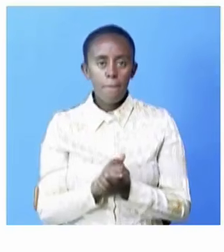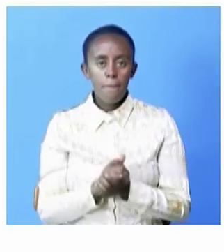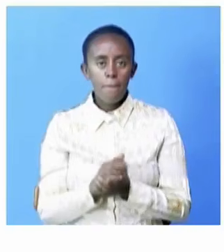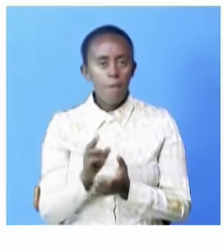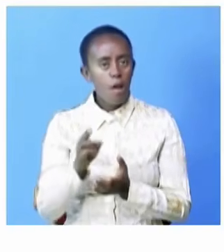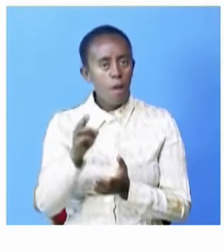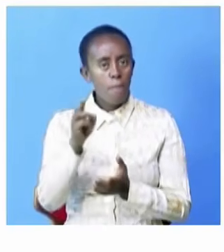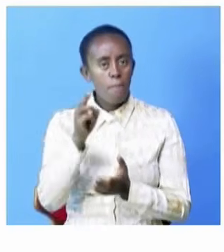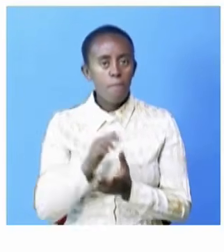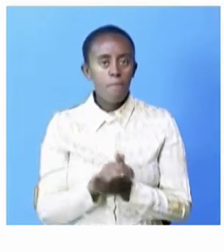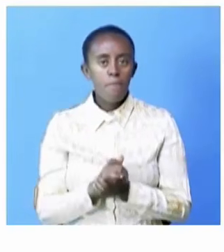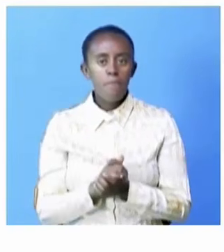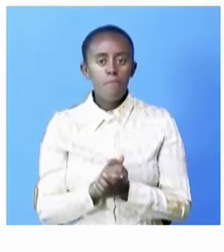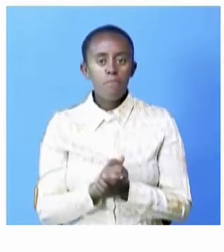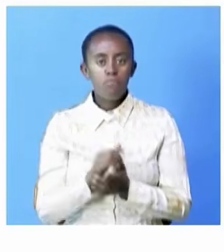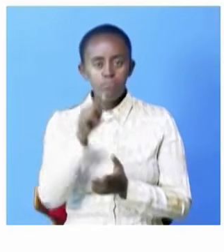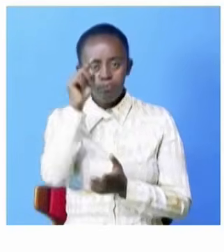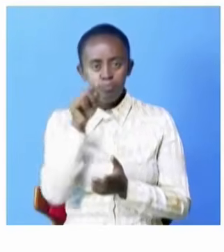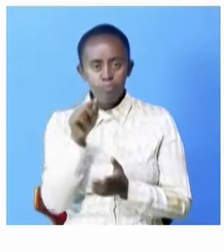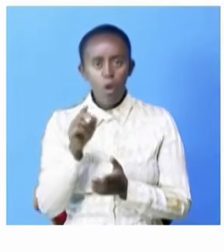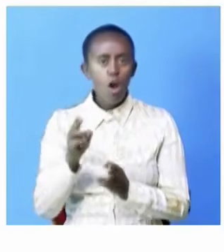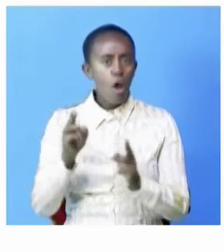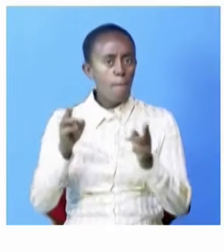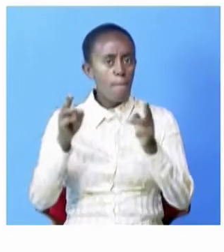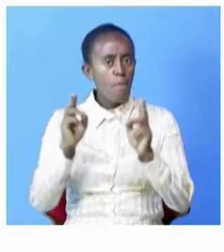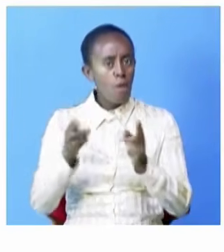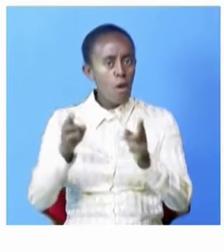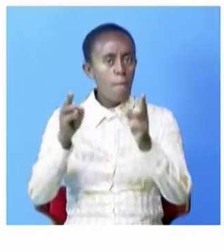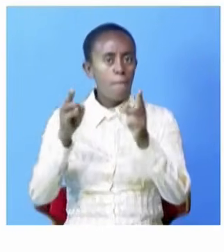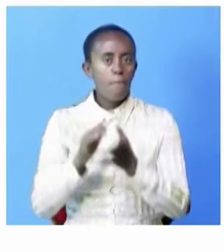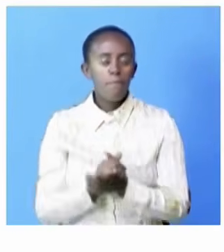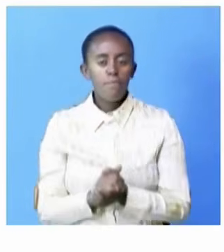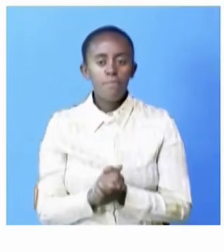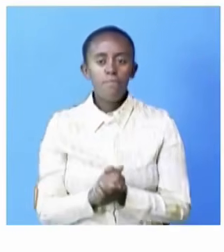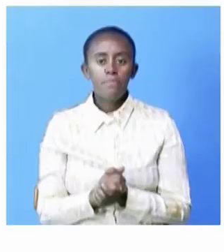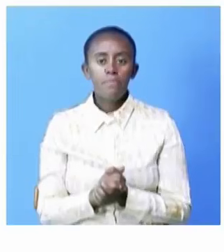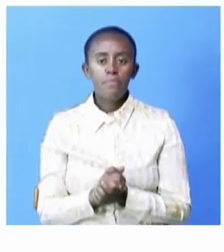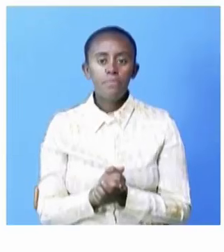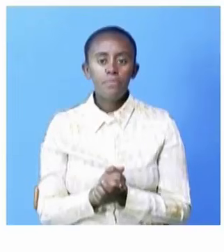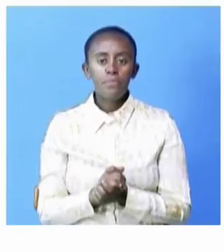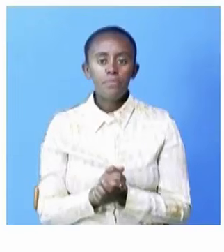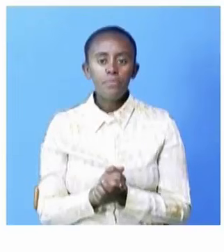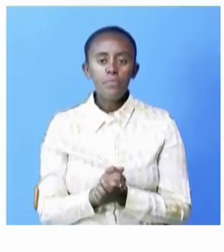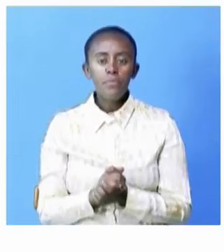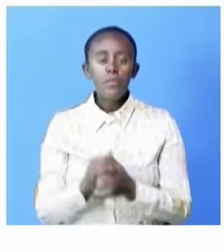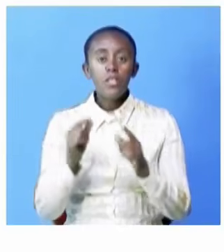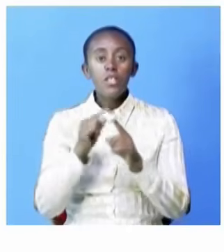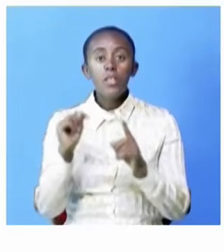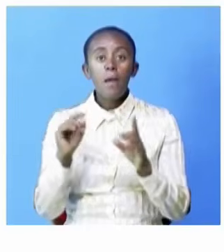Hurry up. Exclamation point. Hurry up. The bus